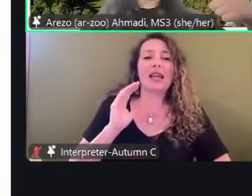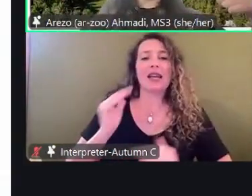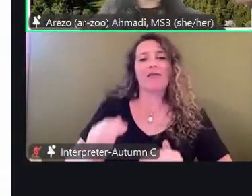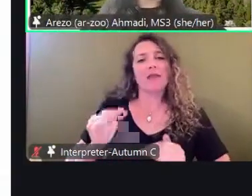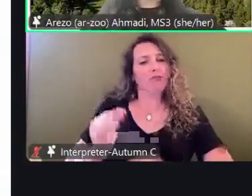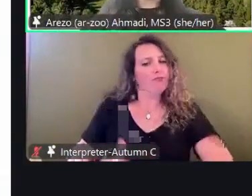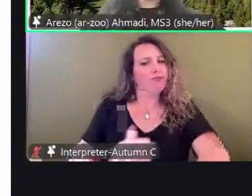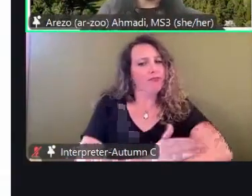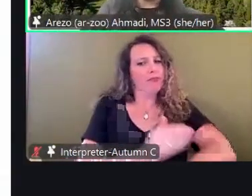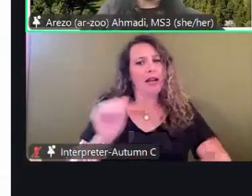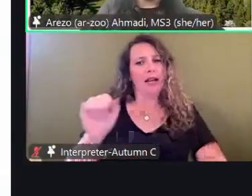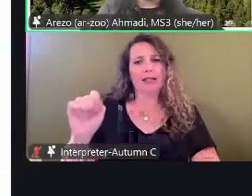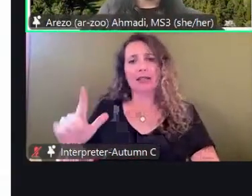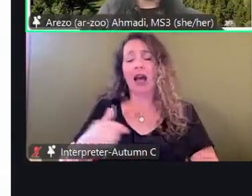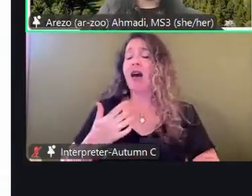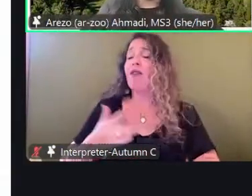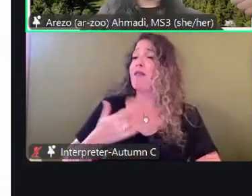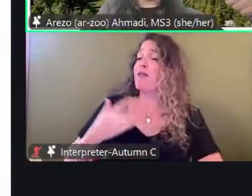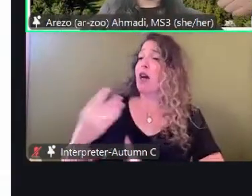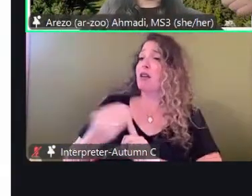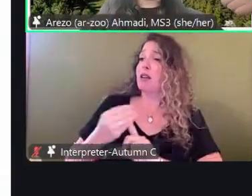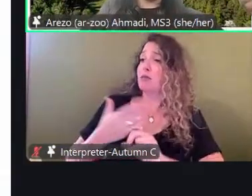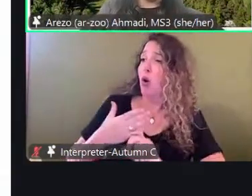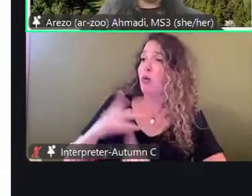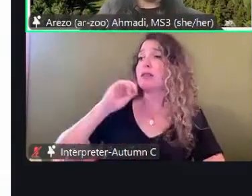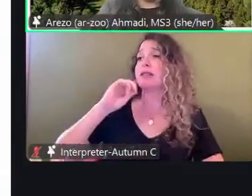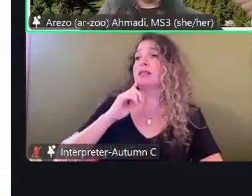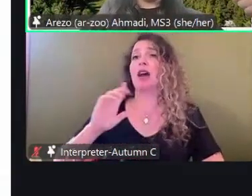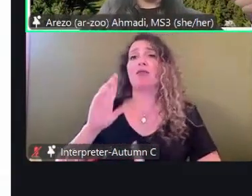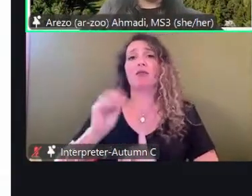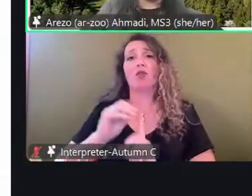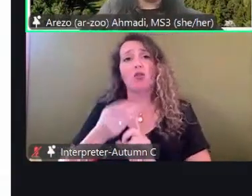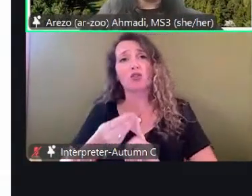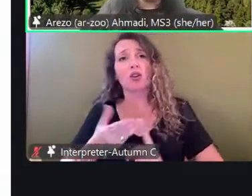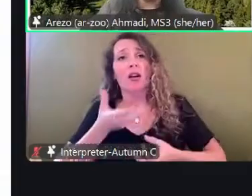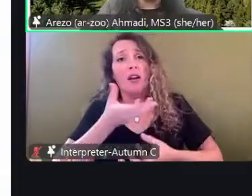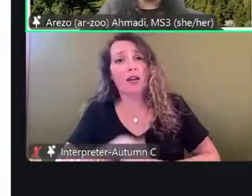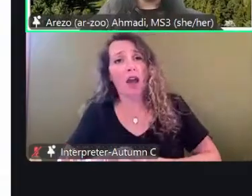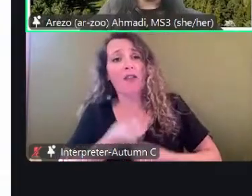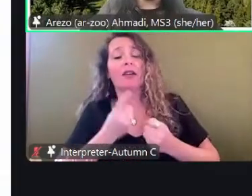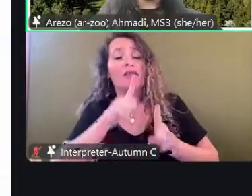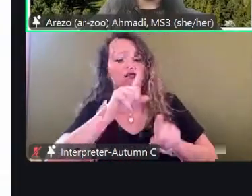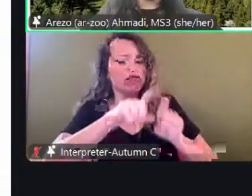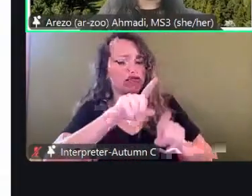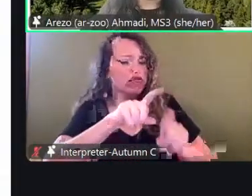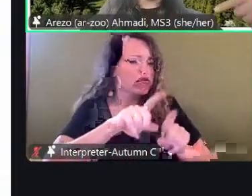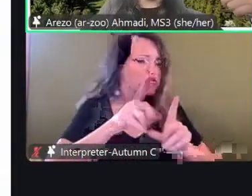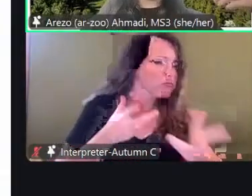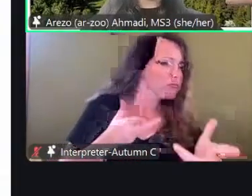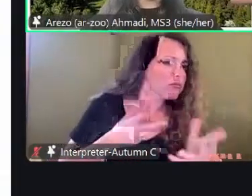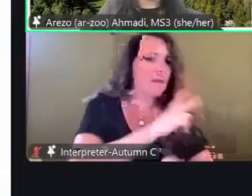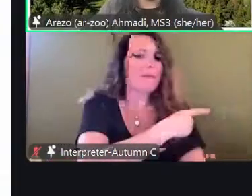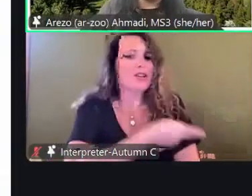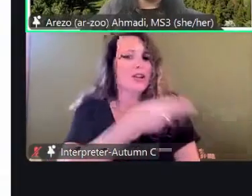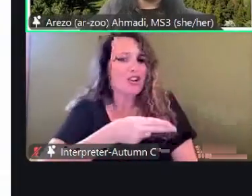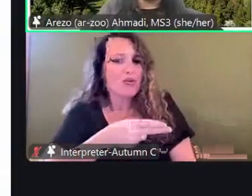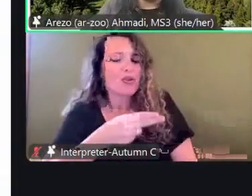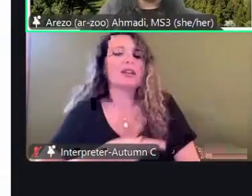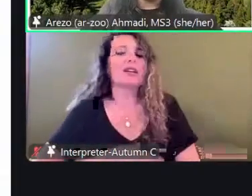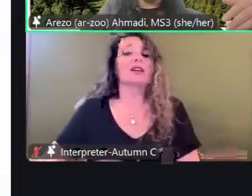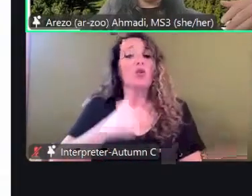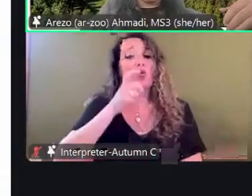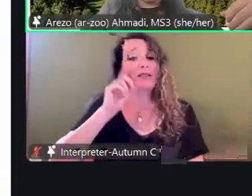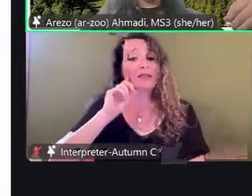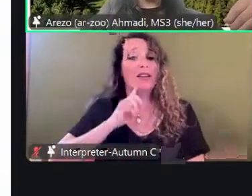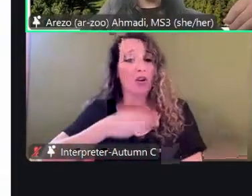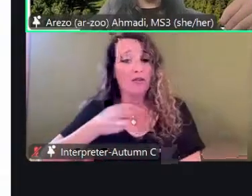They felt that they were exposed to deaf culture. They felt confident with taking a patient history with someone who is DHH and using interpreter